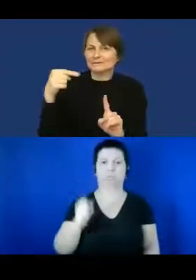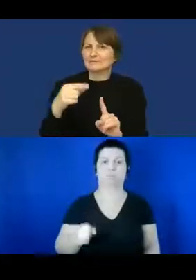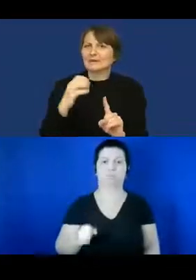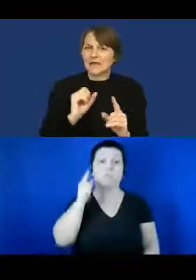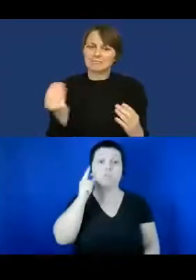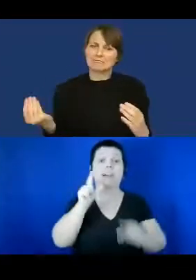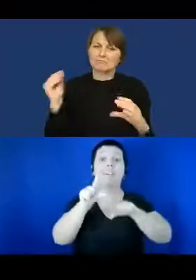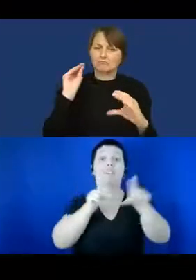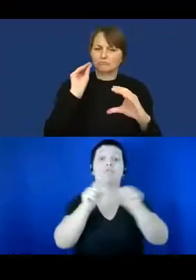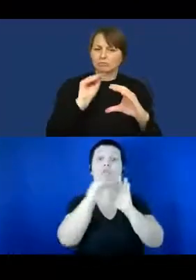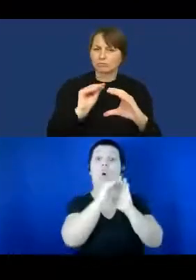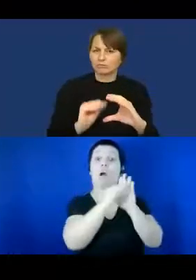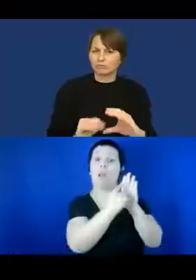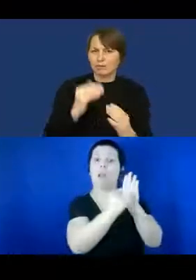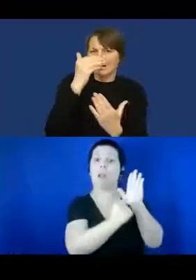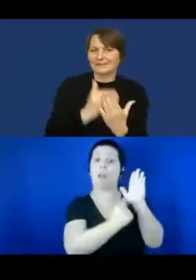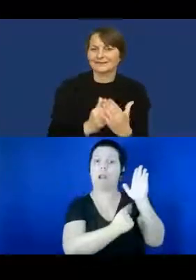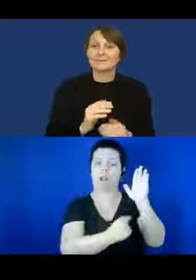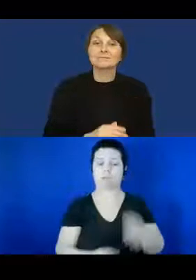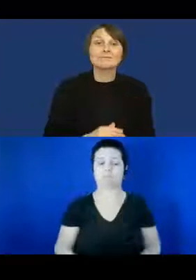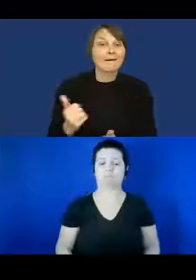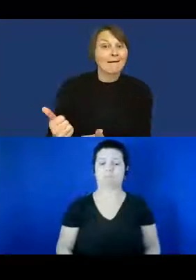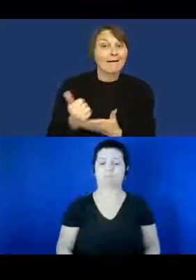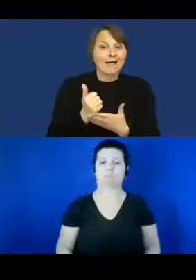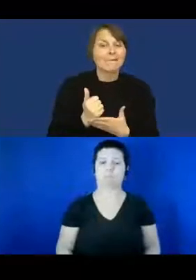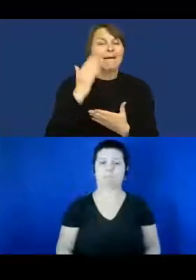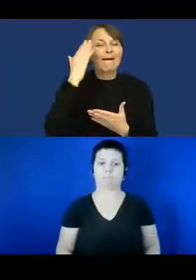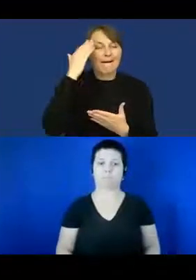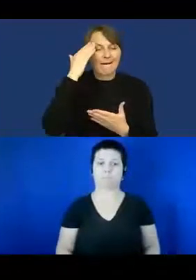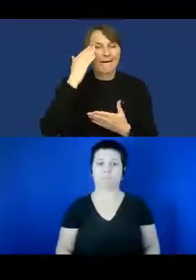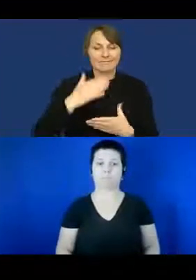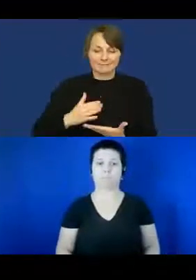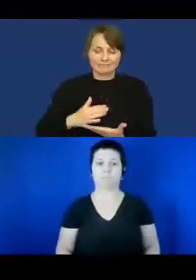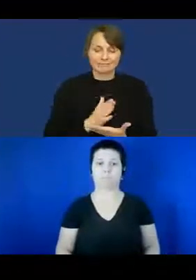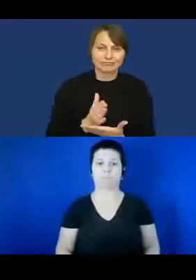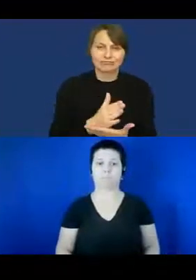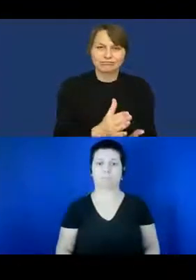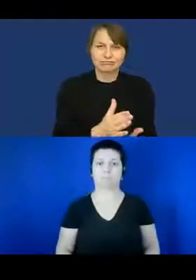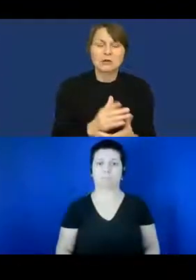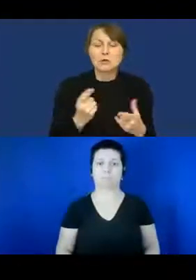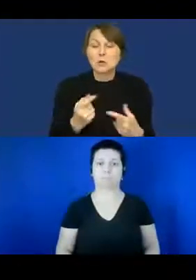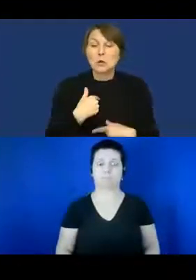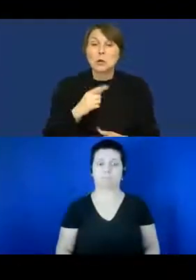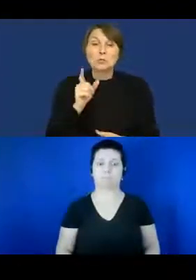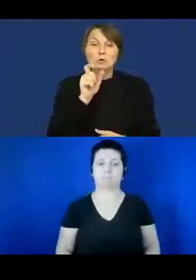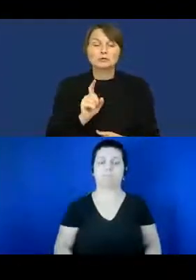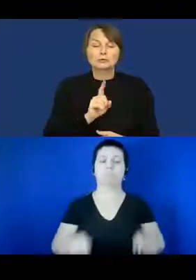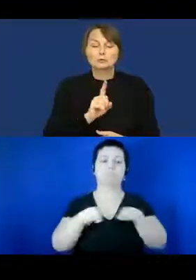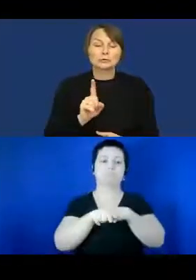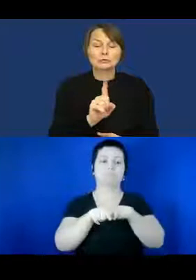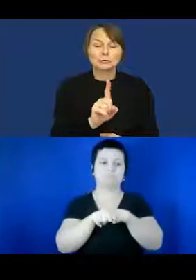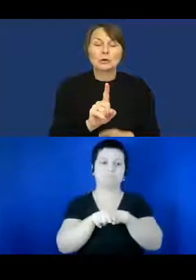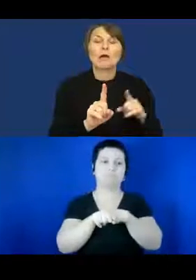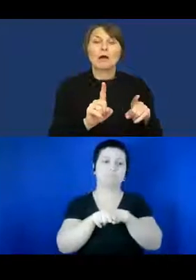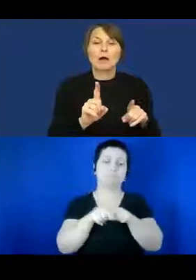And of course, this is also useful for navigation because it helps the system to know what rooms it may have passed through. So if you know that